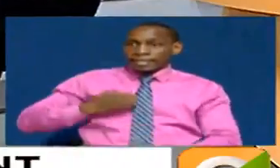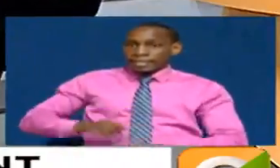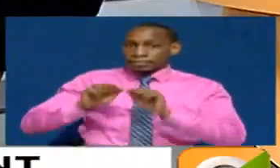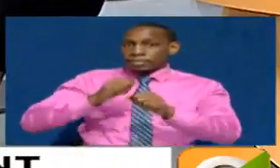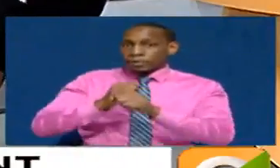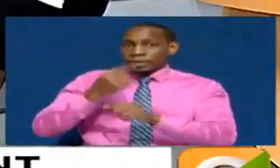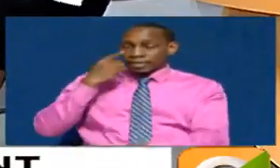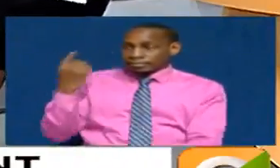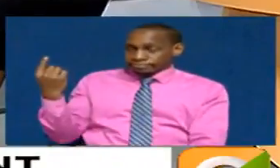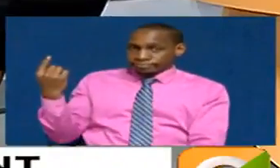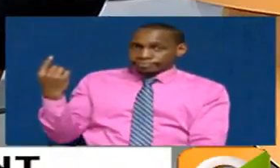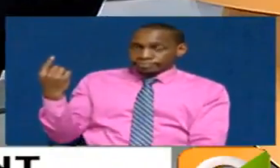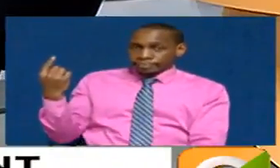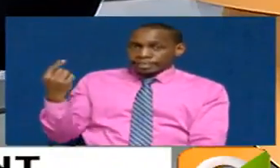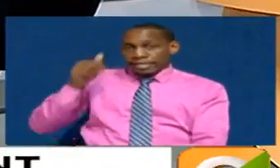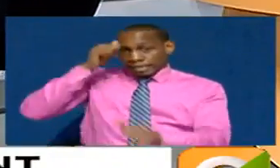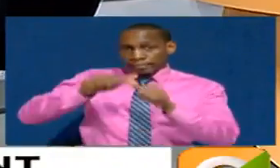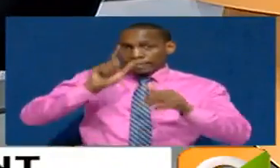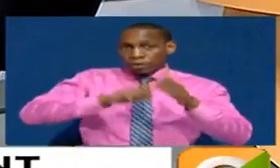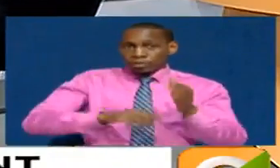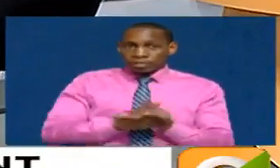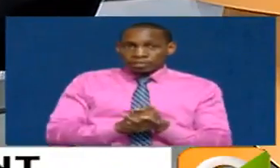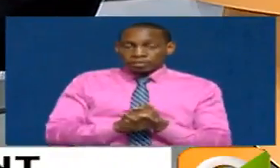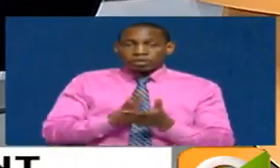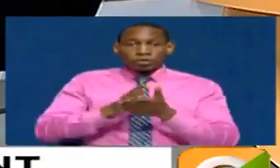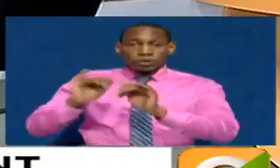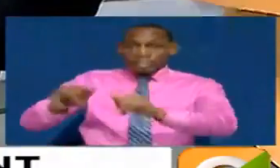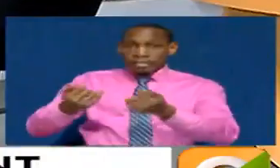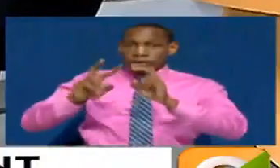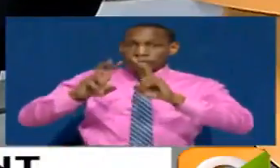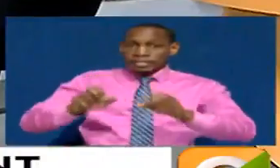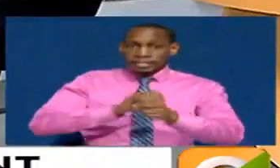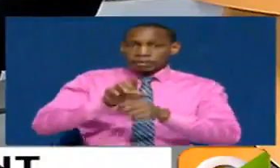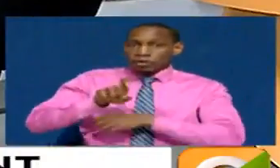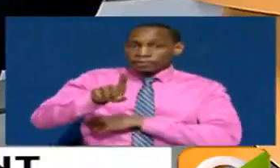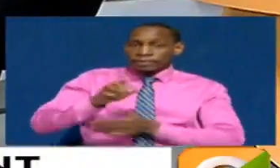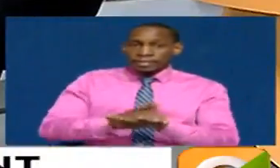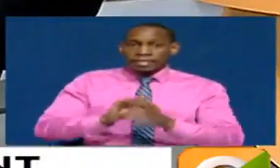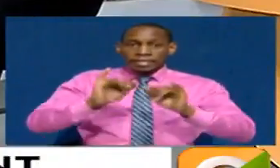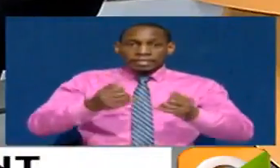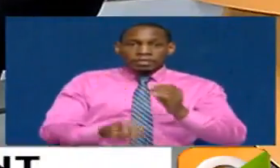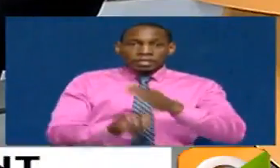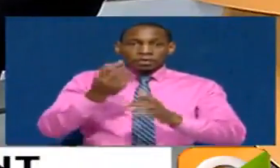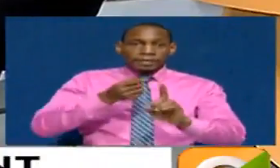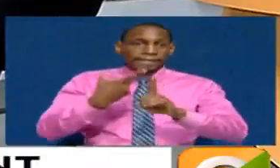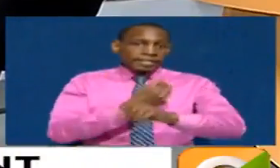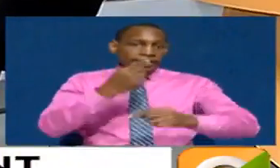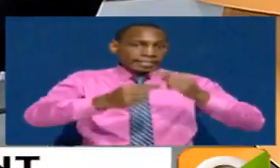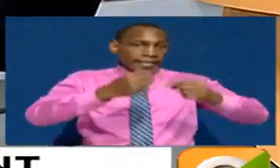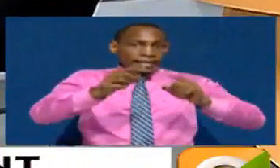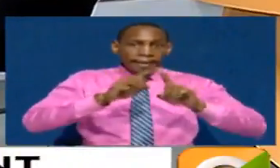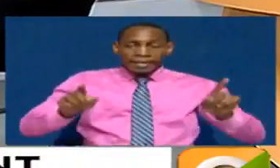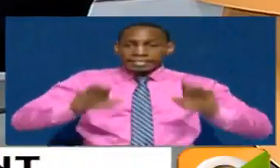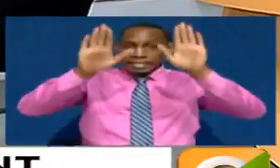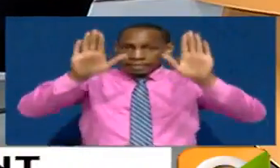can see here. All right? Now, remember, this is all very new, and the research on the coronavirus, the newly developed vaccines, is still ongoing.